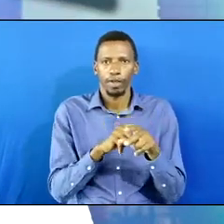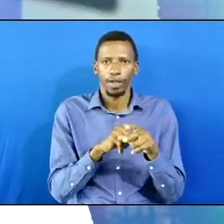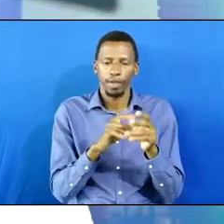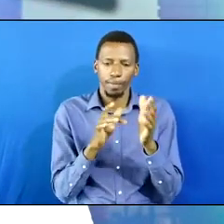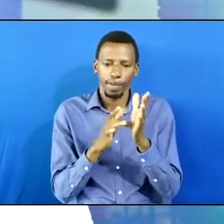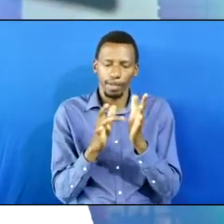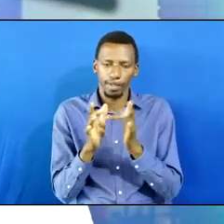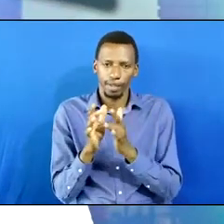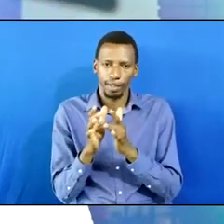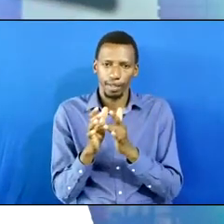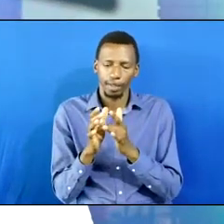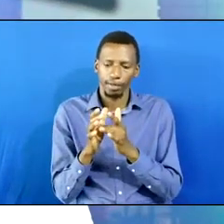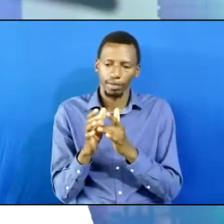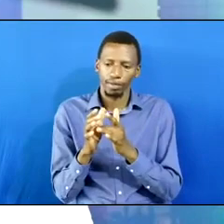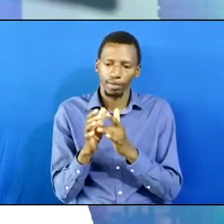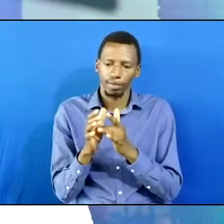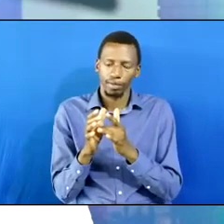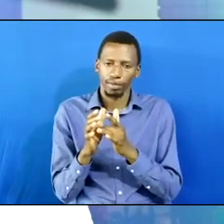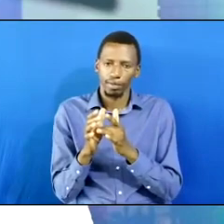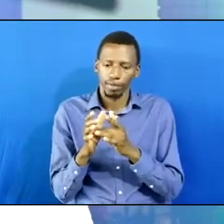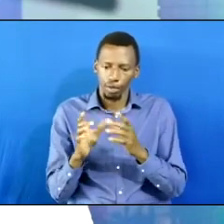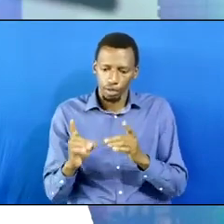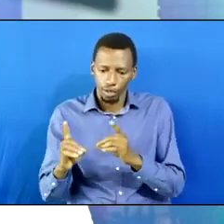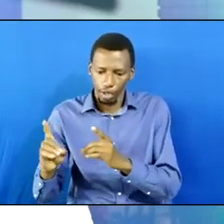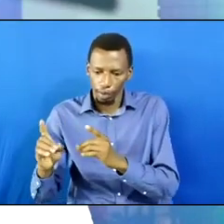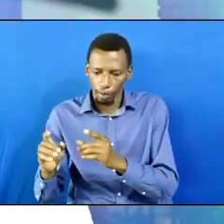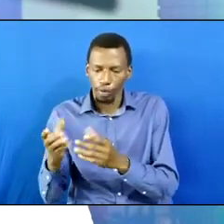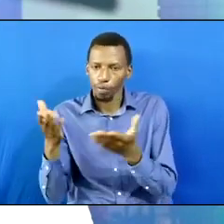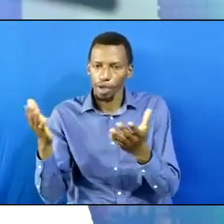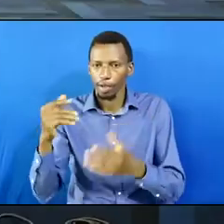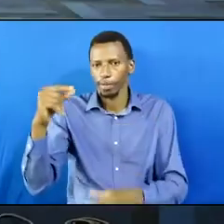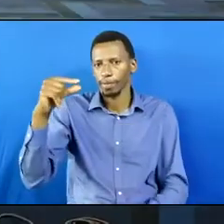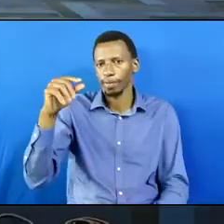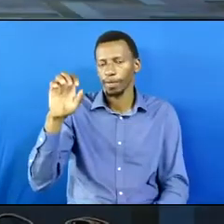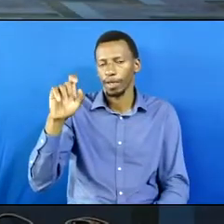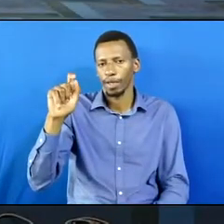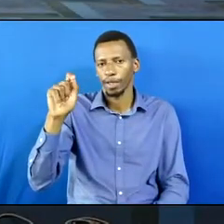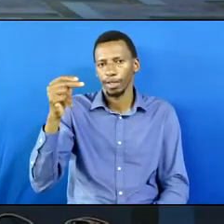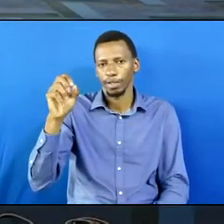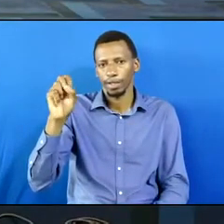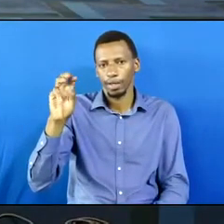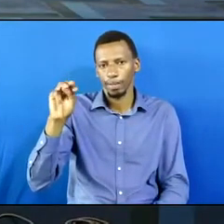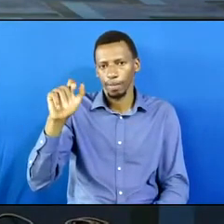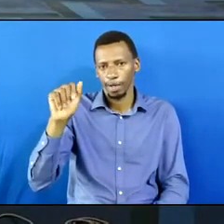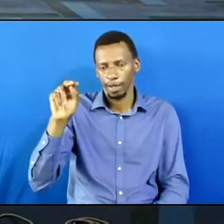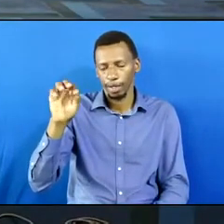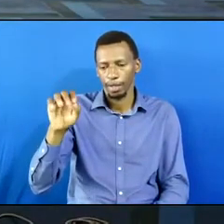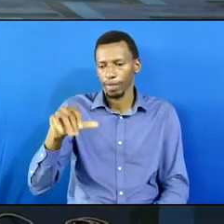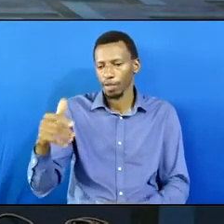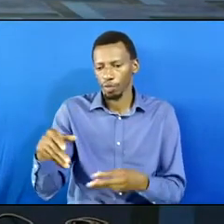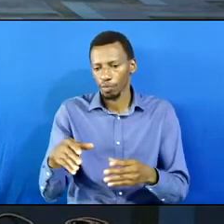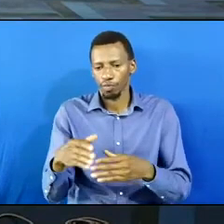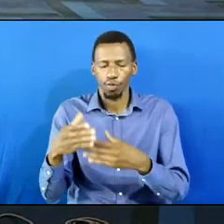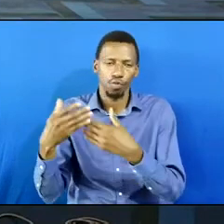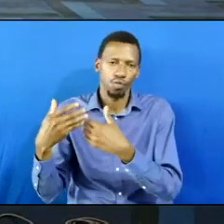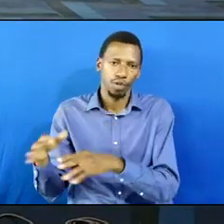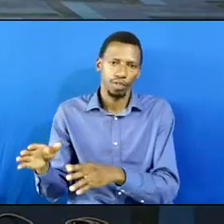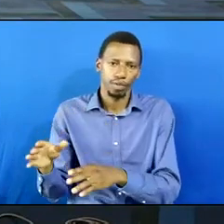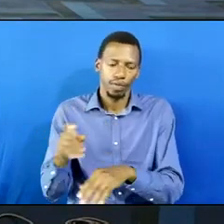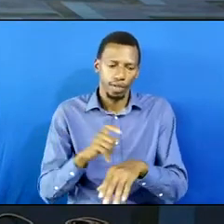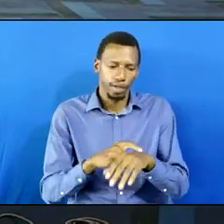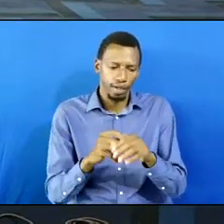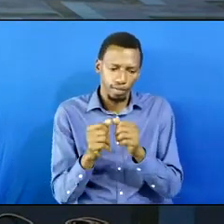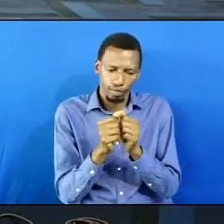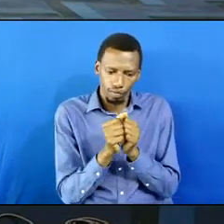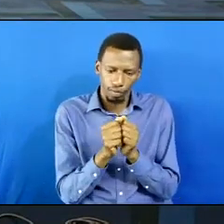at the Gethsemane, he had another opportunity. He misused it. And he was with Jesus and the other